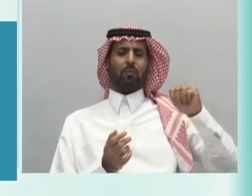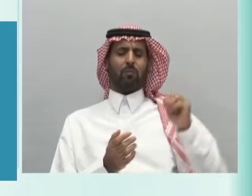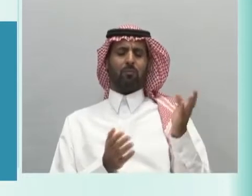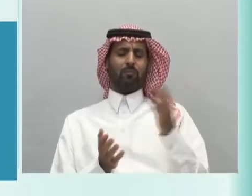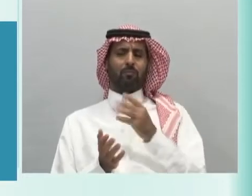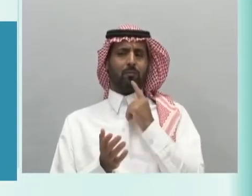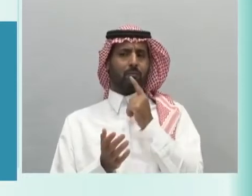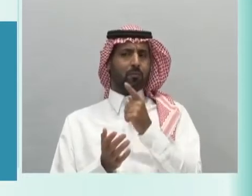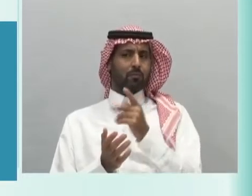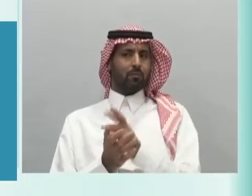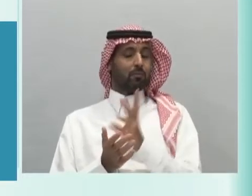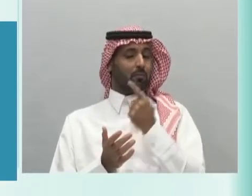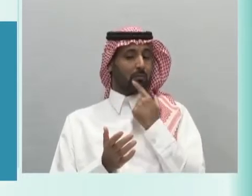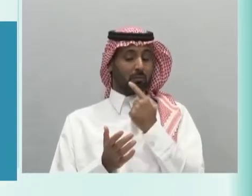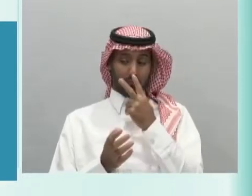So,